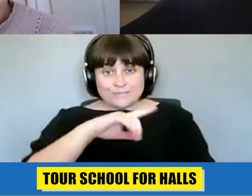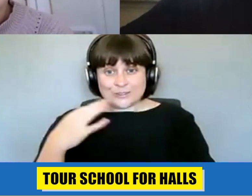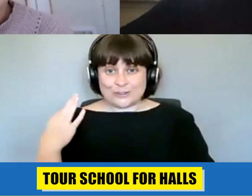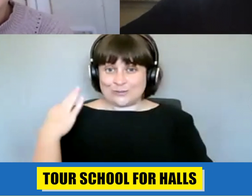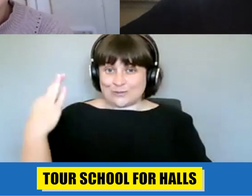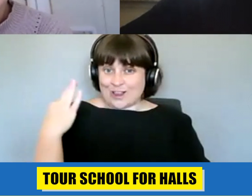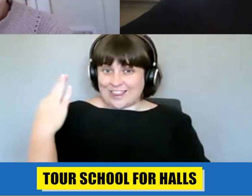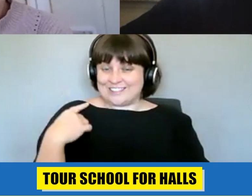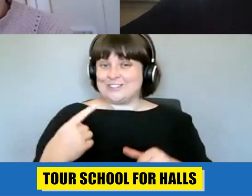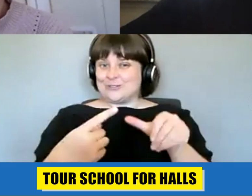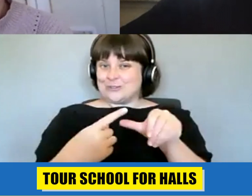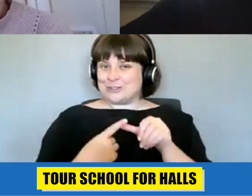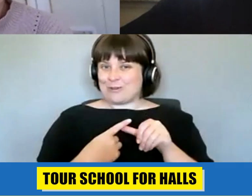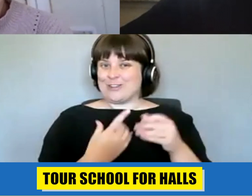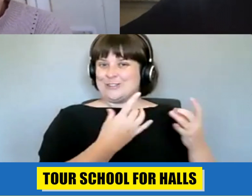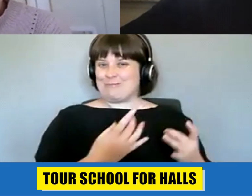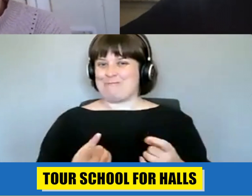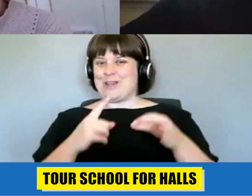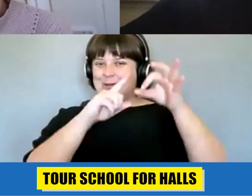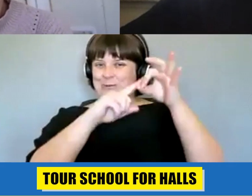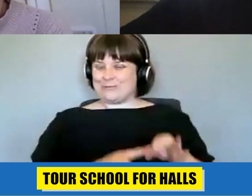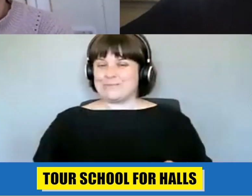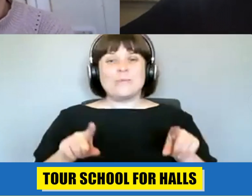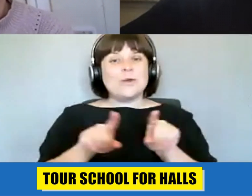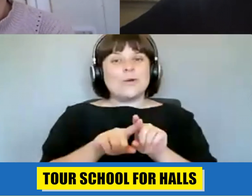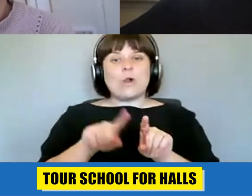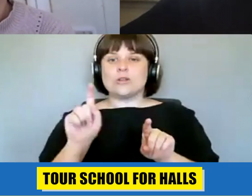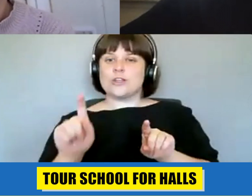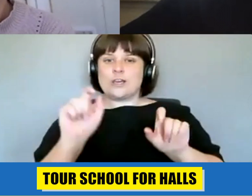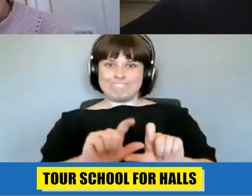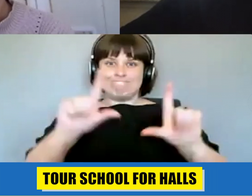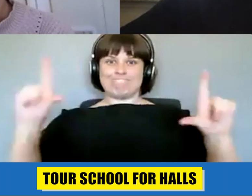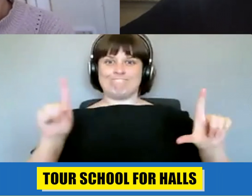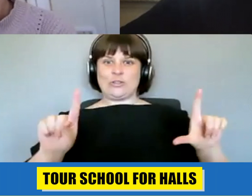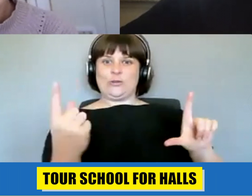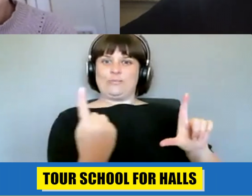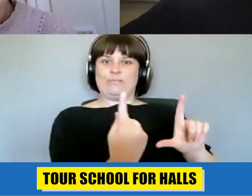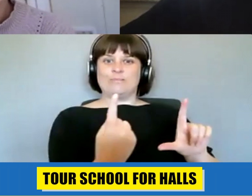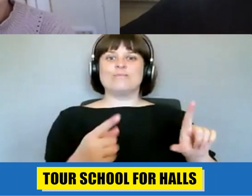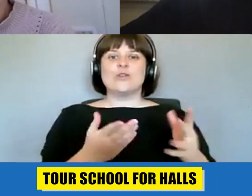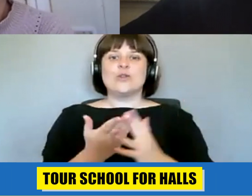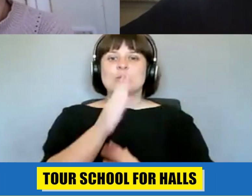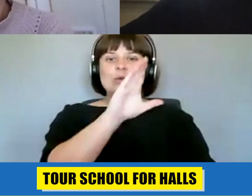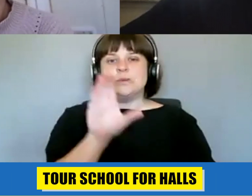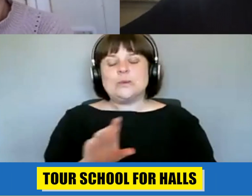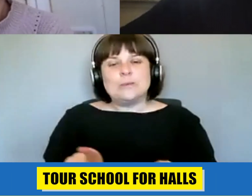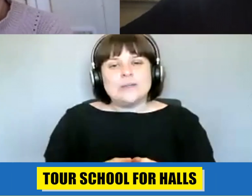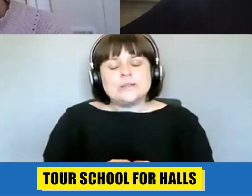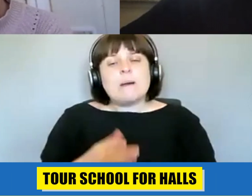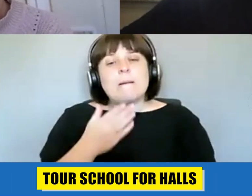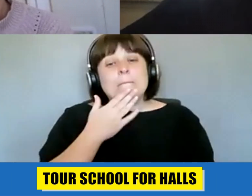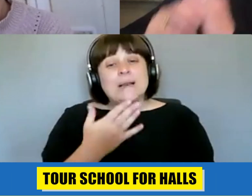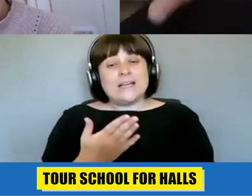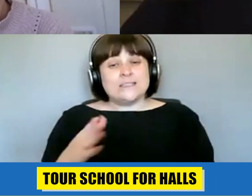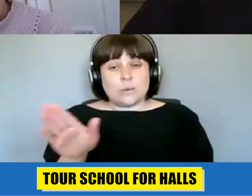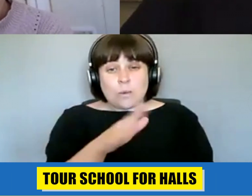pre-prepared questions. So we'll also highlight you on Zoom when that happens. I'd also like to request that everyone please mute themselves